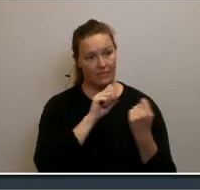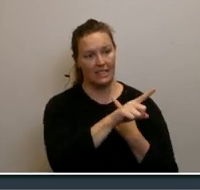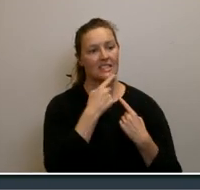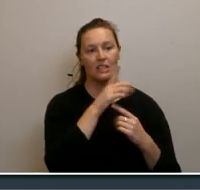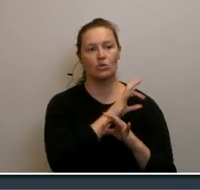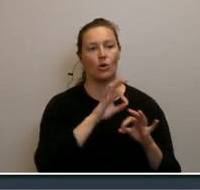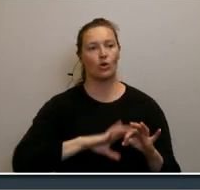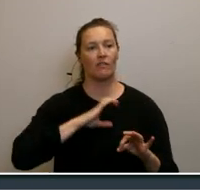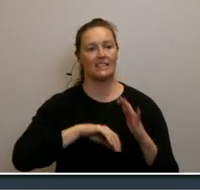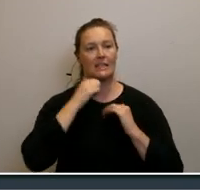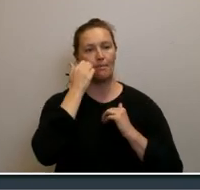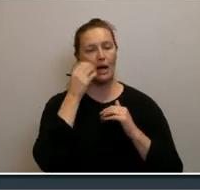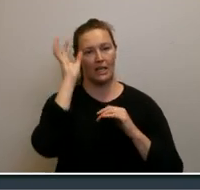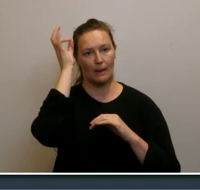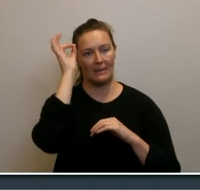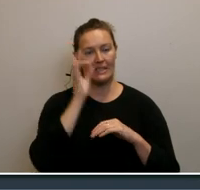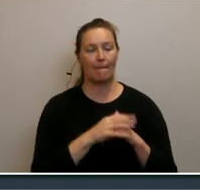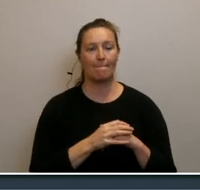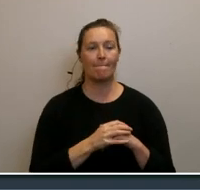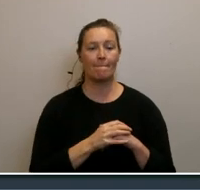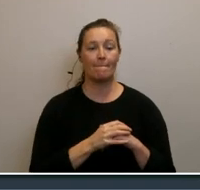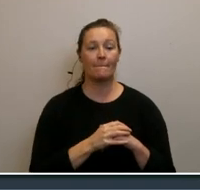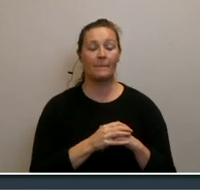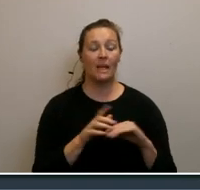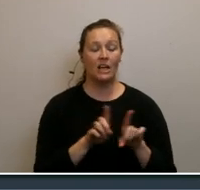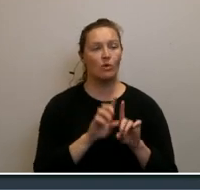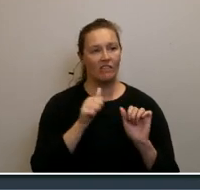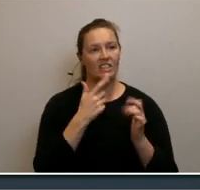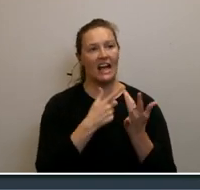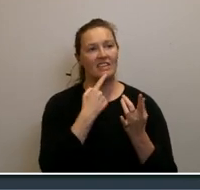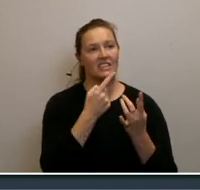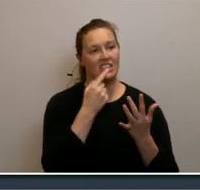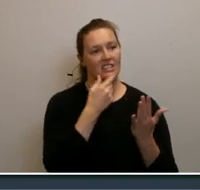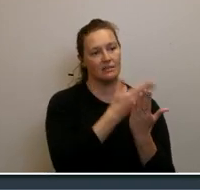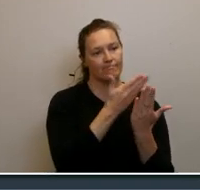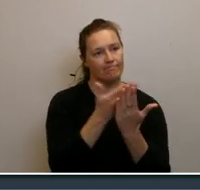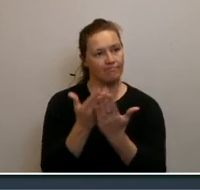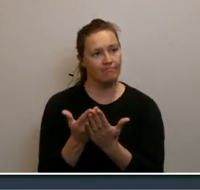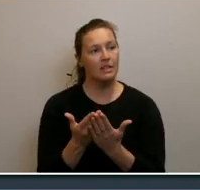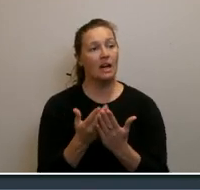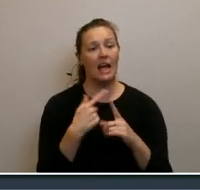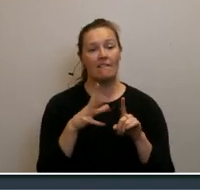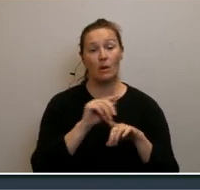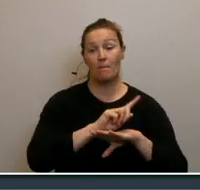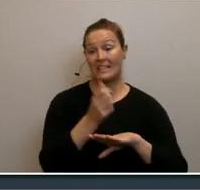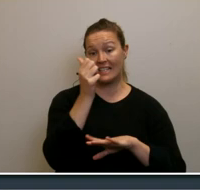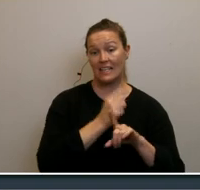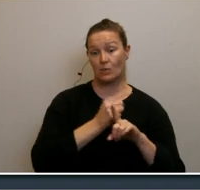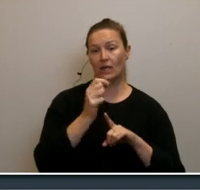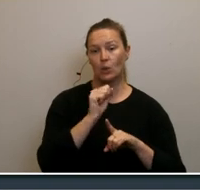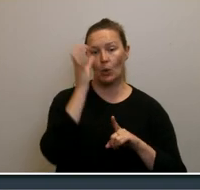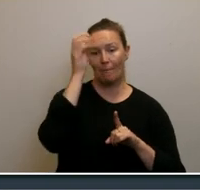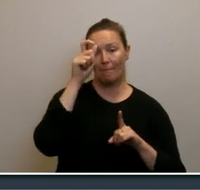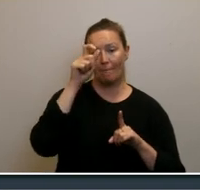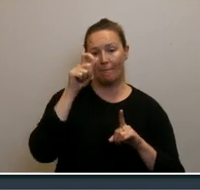Committee. Going forward, we've made a number of suggestions, and I see in the minutes from last week, your